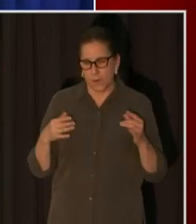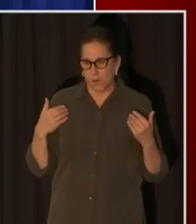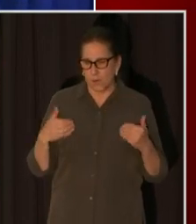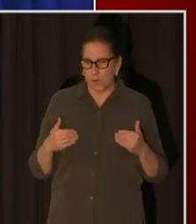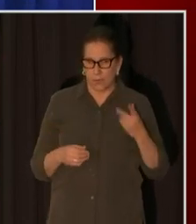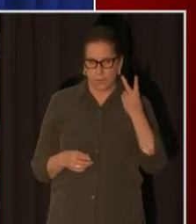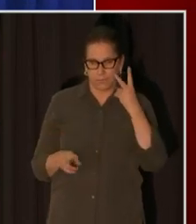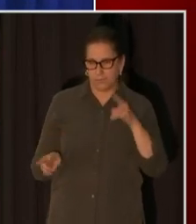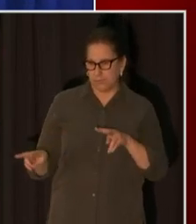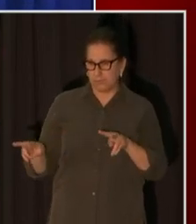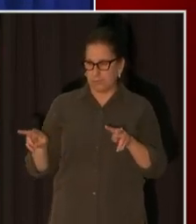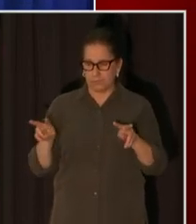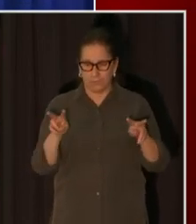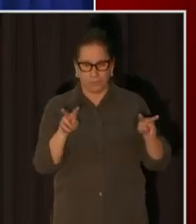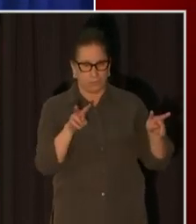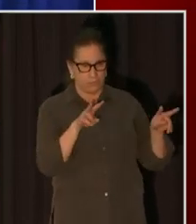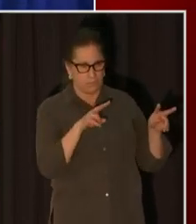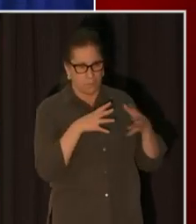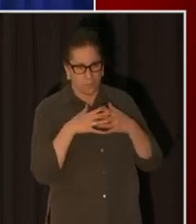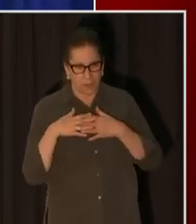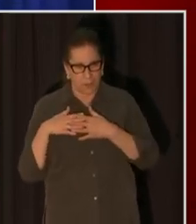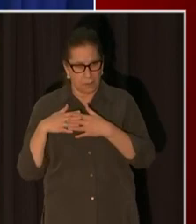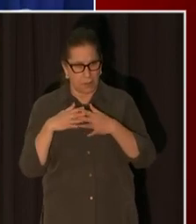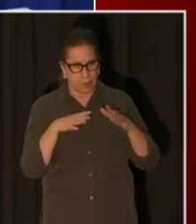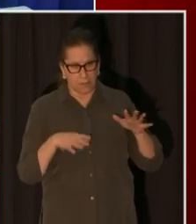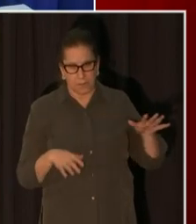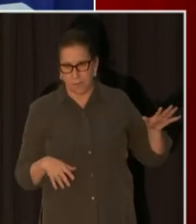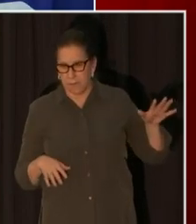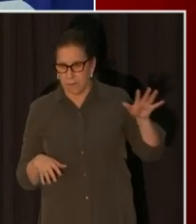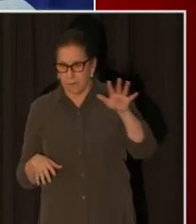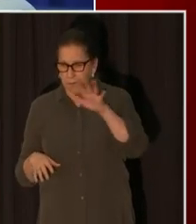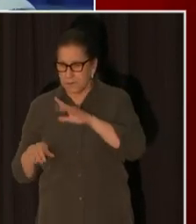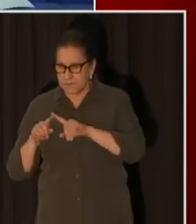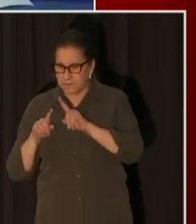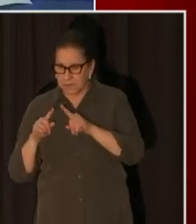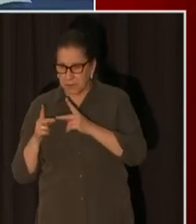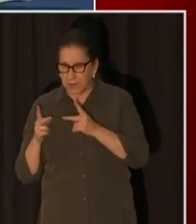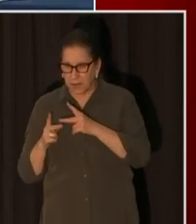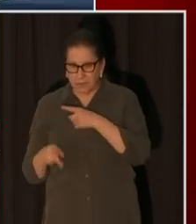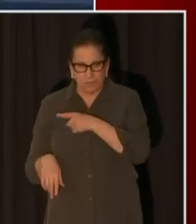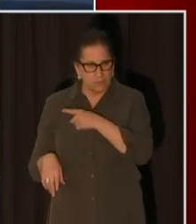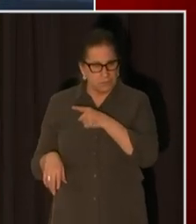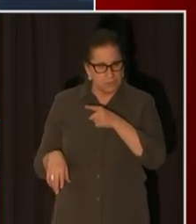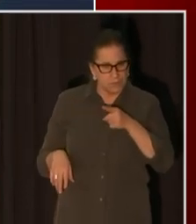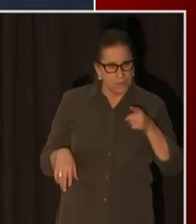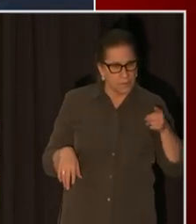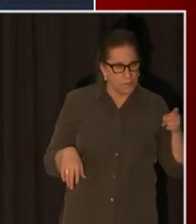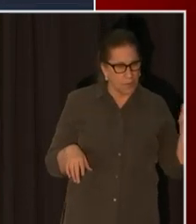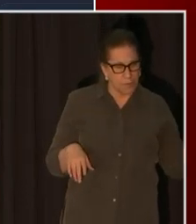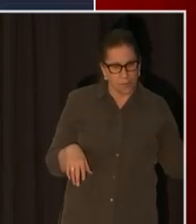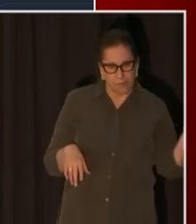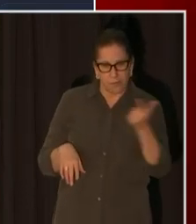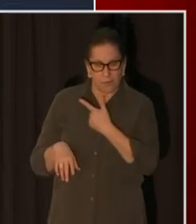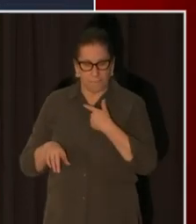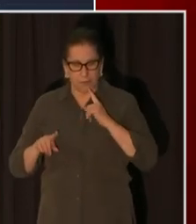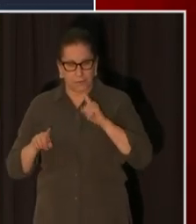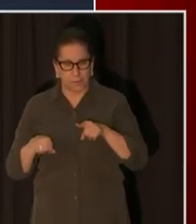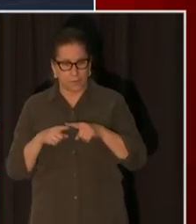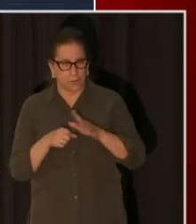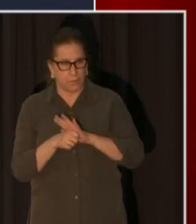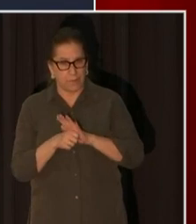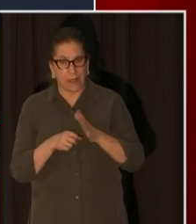policies under their respective control to provide much overdue lifelines to the most entrepreneurial